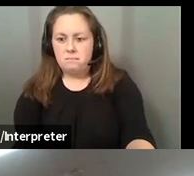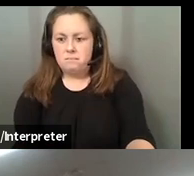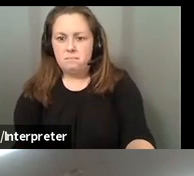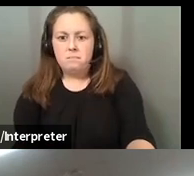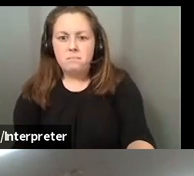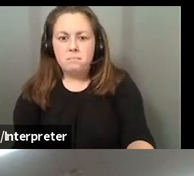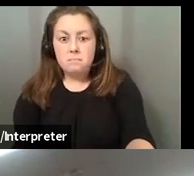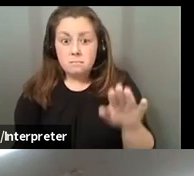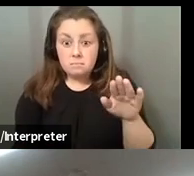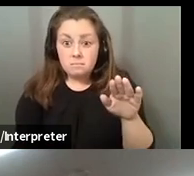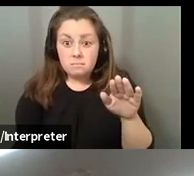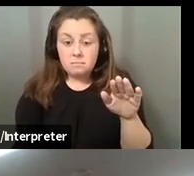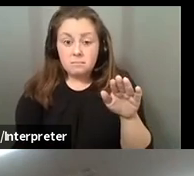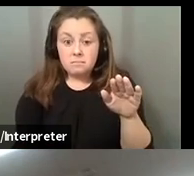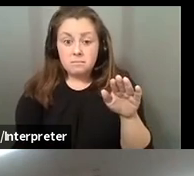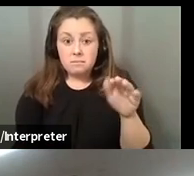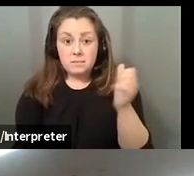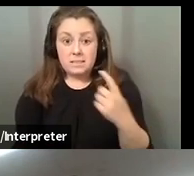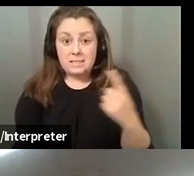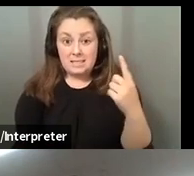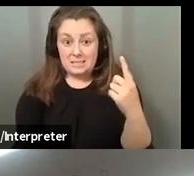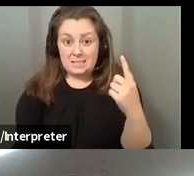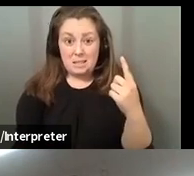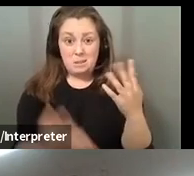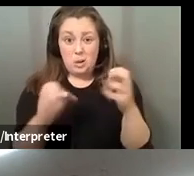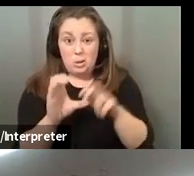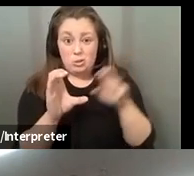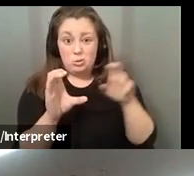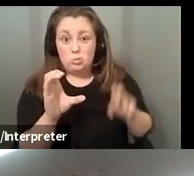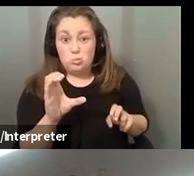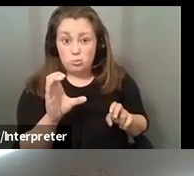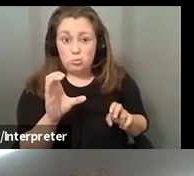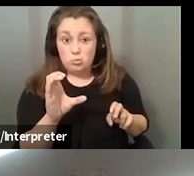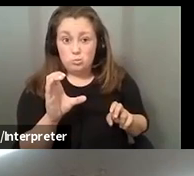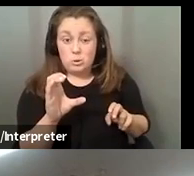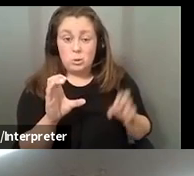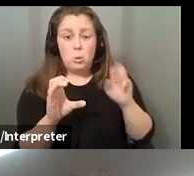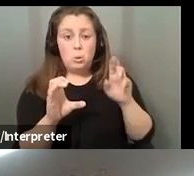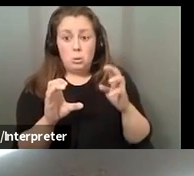Okay, does anybody not want to continue to do the job they're doing? I'm fine.